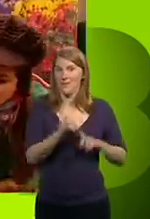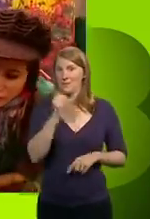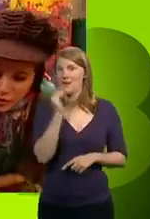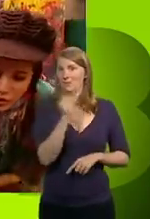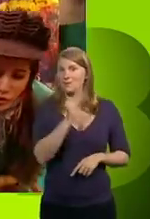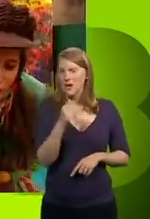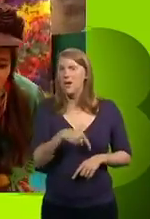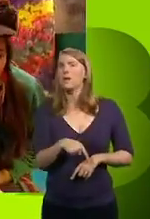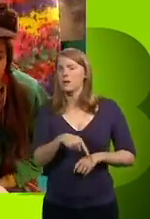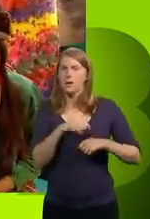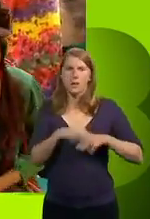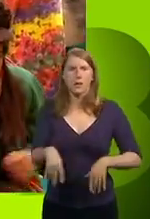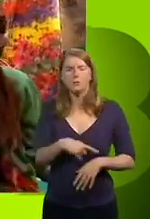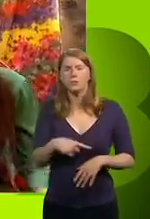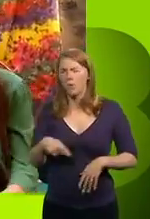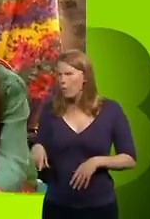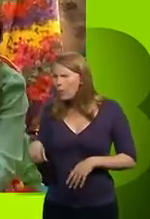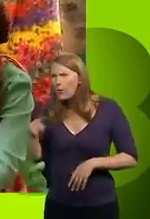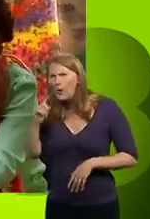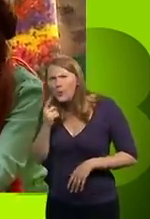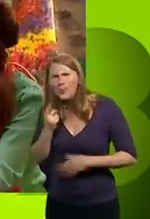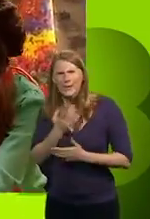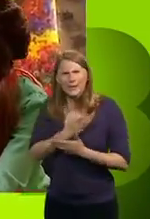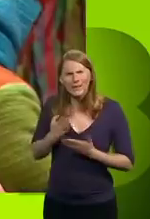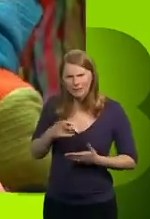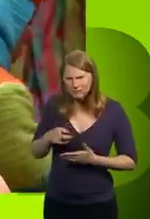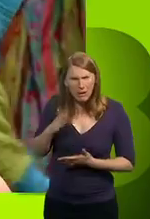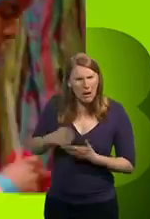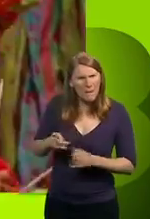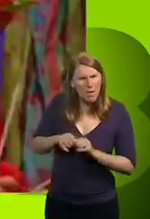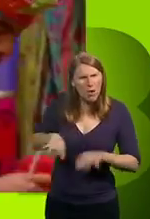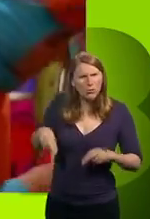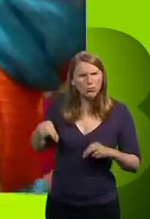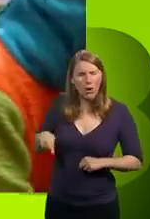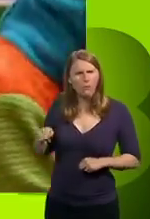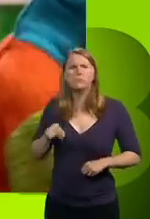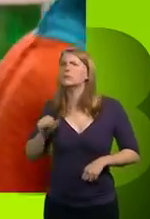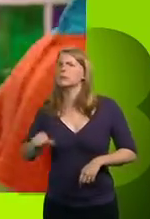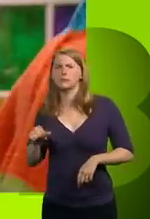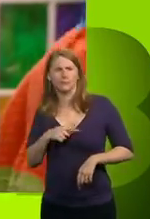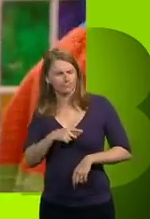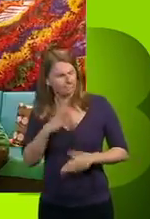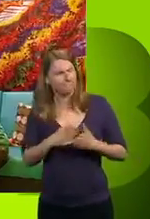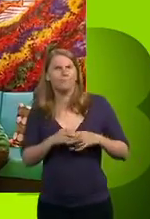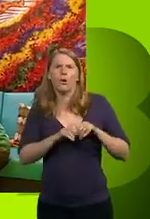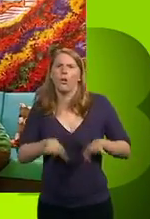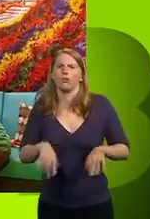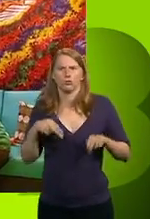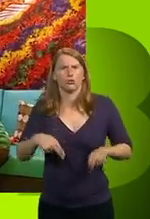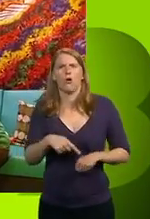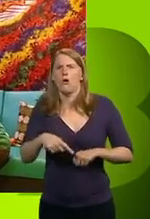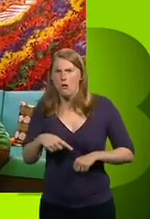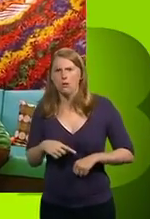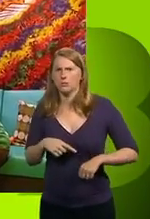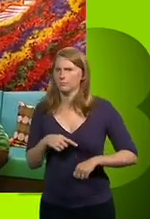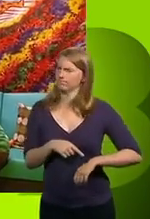Oh, he's so cute and so clean. Are you sure he's a stray? He's a stray, all right. Definitely a stray. Dogs don't come strayer than